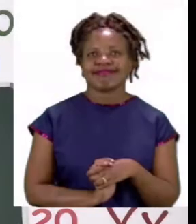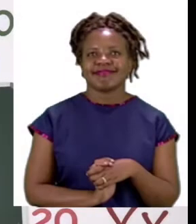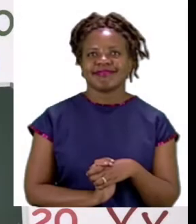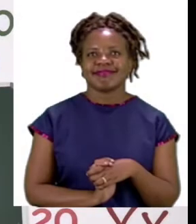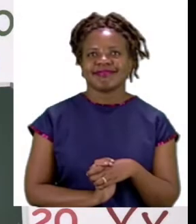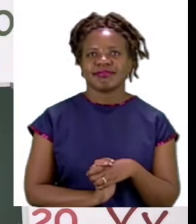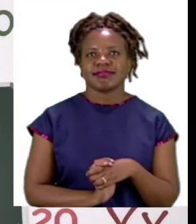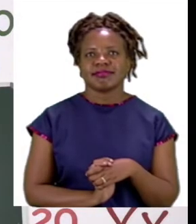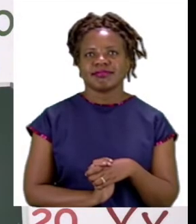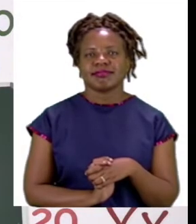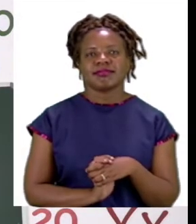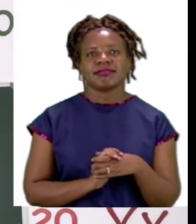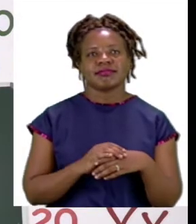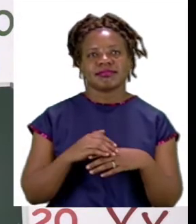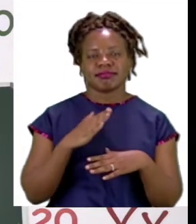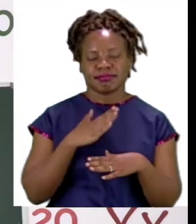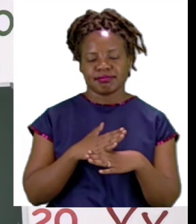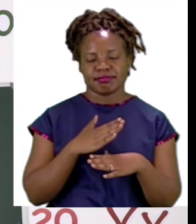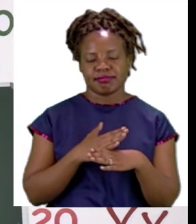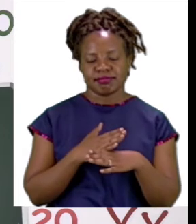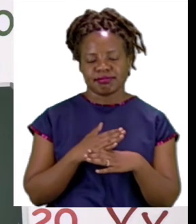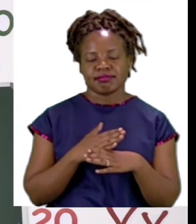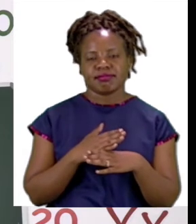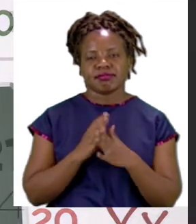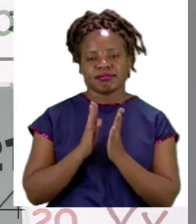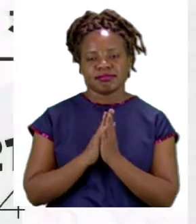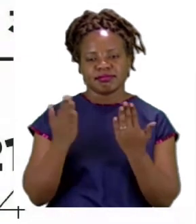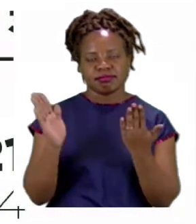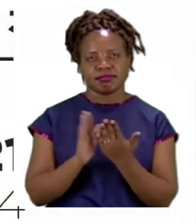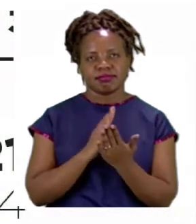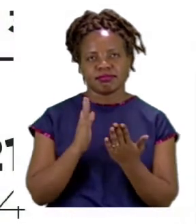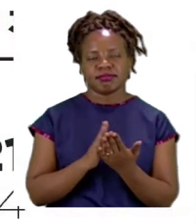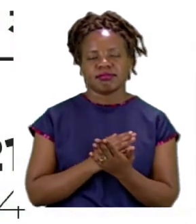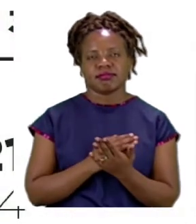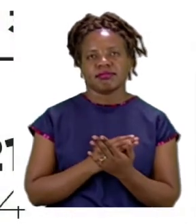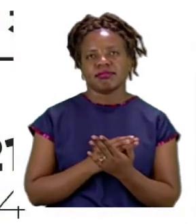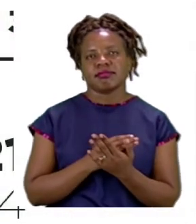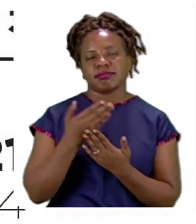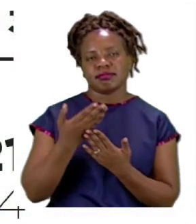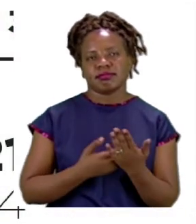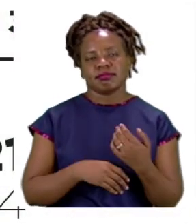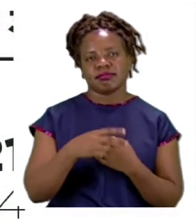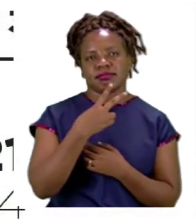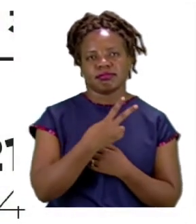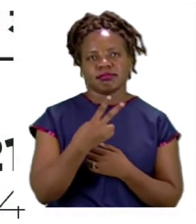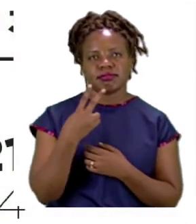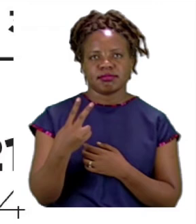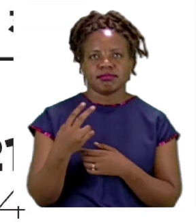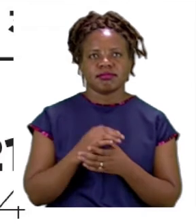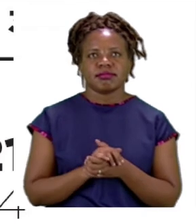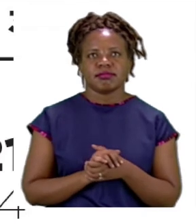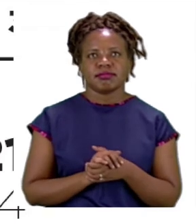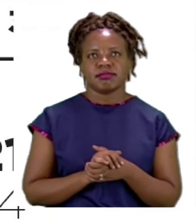For our exercise now, let's all turn to page 22. On page 22, we are going to be